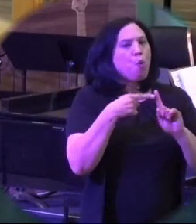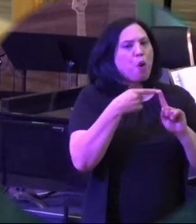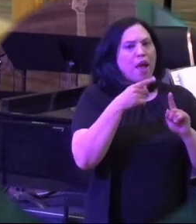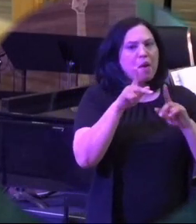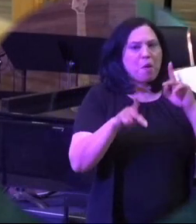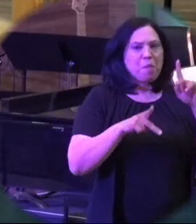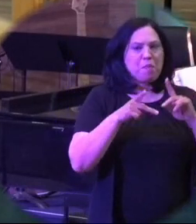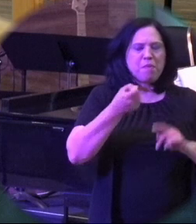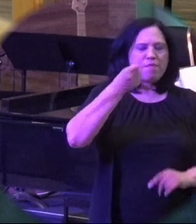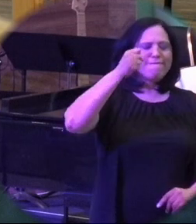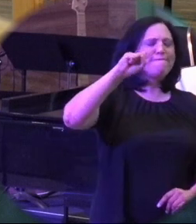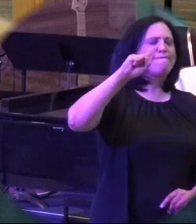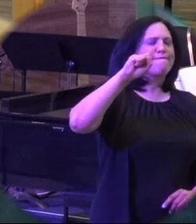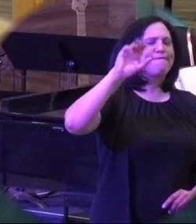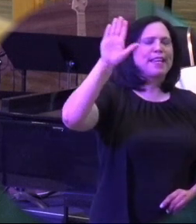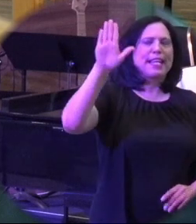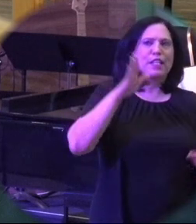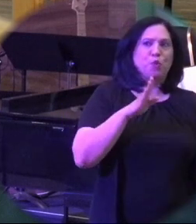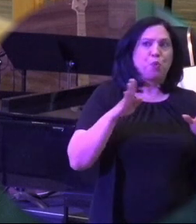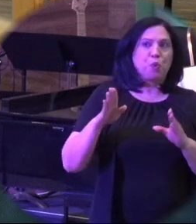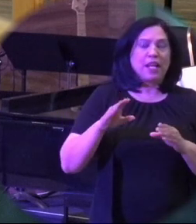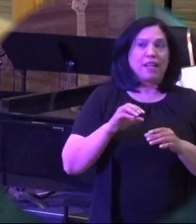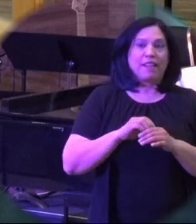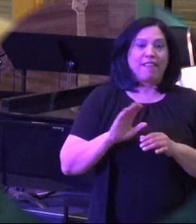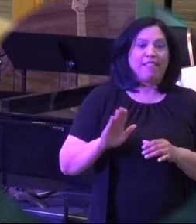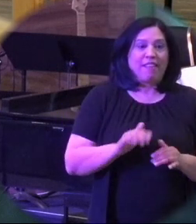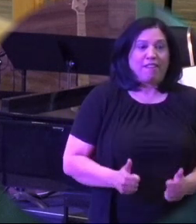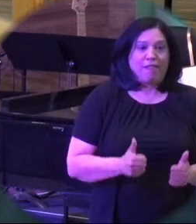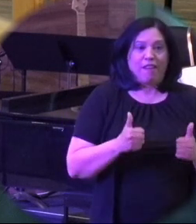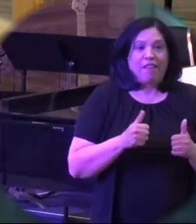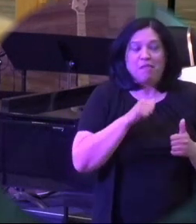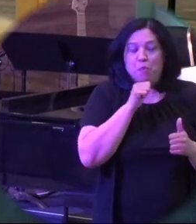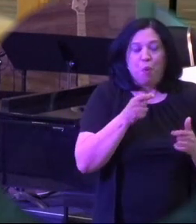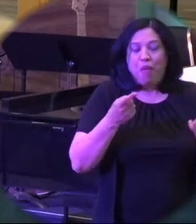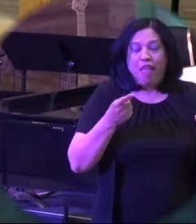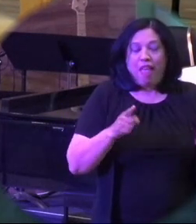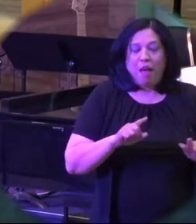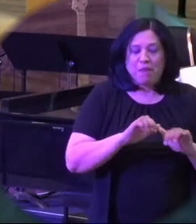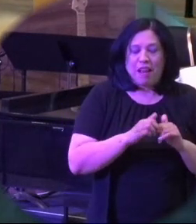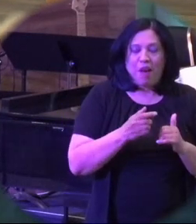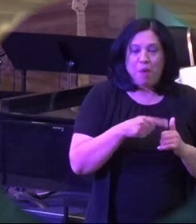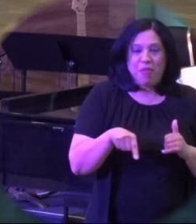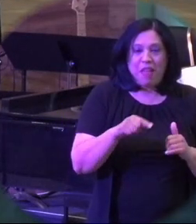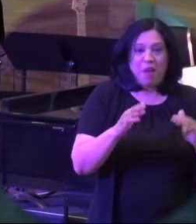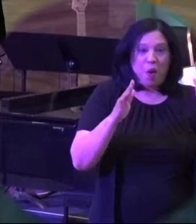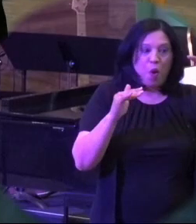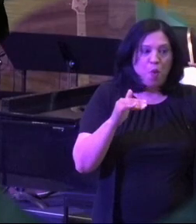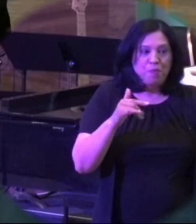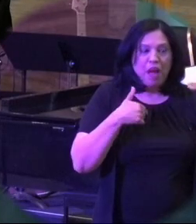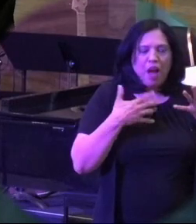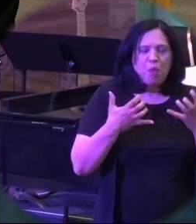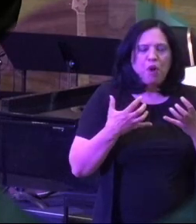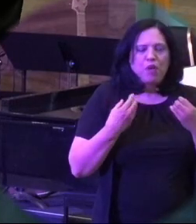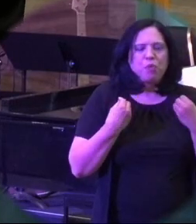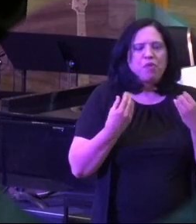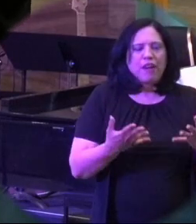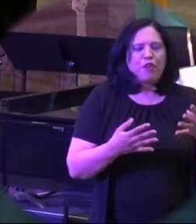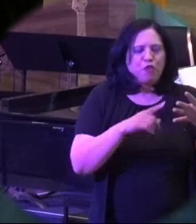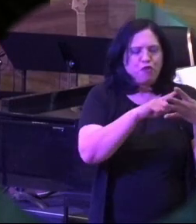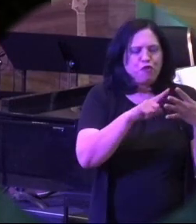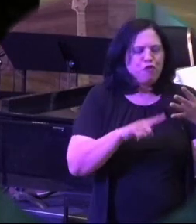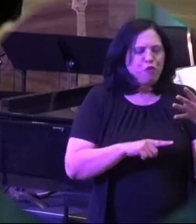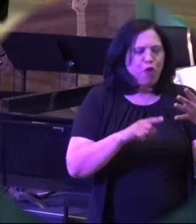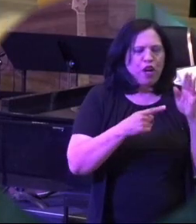people defy God's will in their lives, it won't go as they planned. So now I'd like to give you 4 examples of how